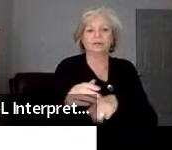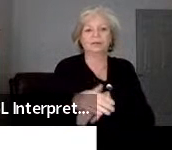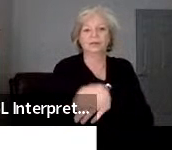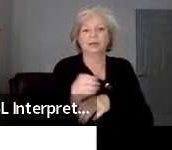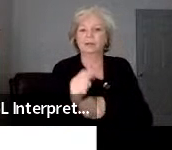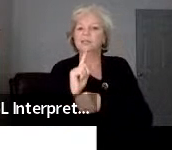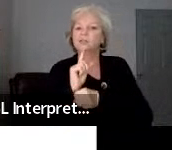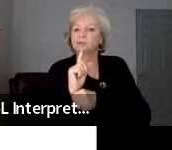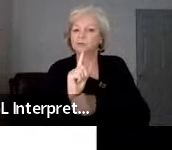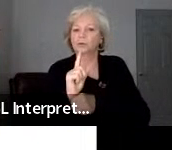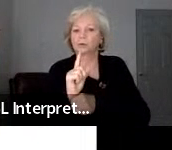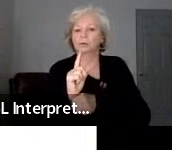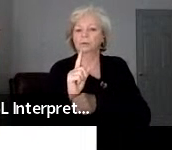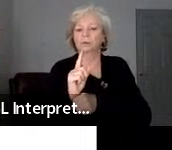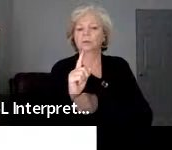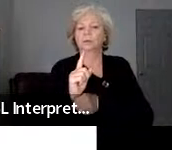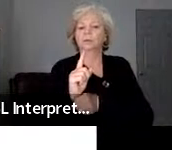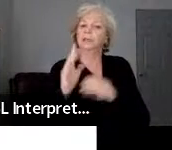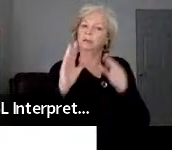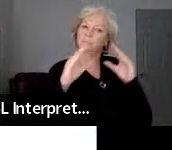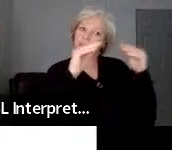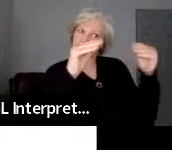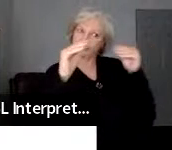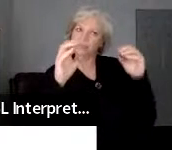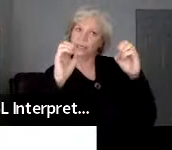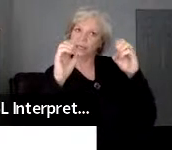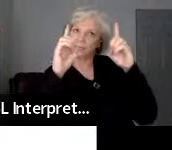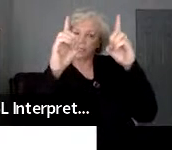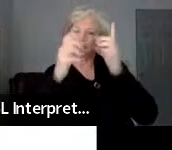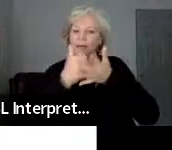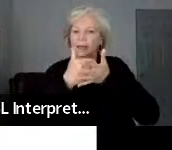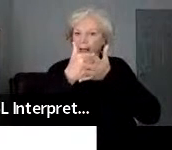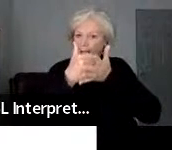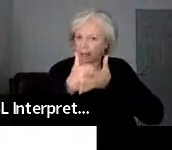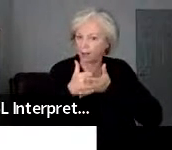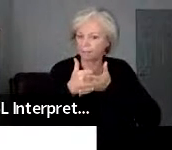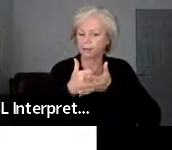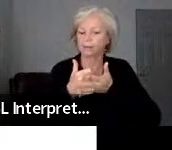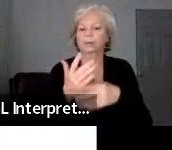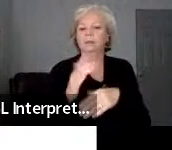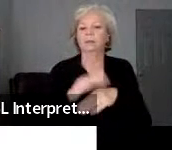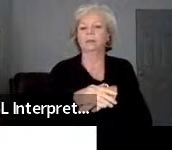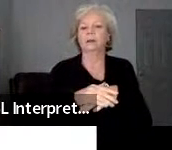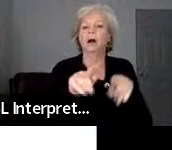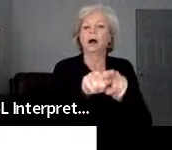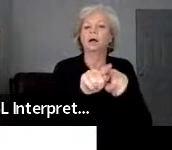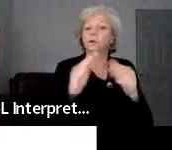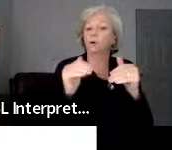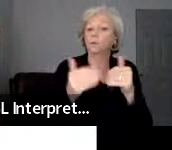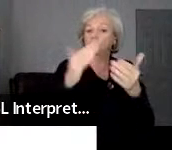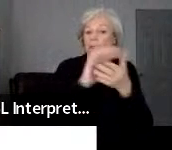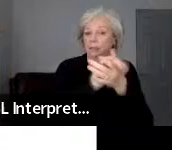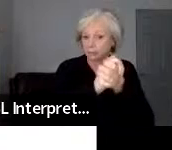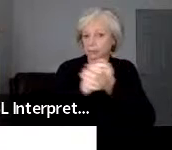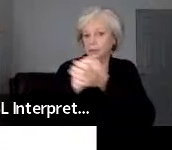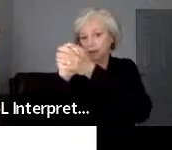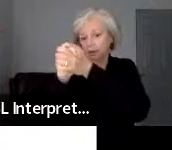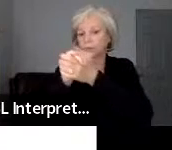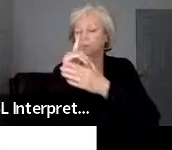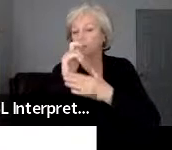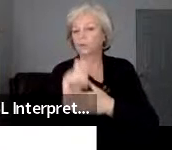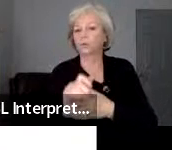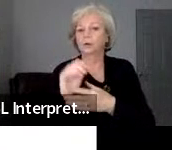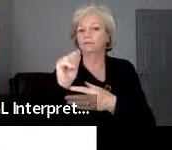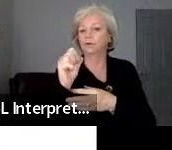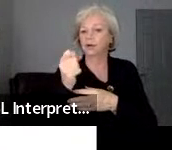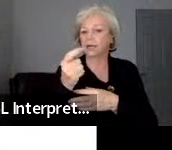that we continue to educate you, to helping us. And I also want to give shout out for partners like Asian Health